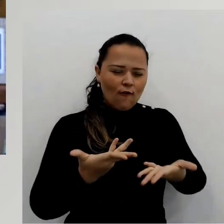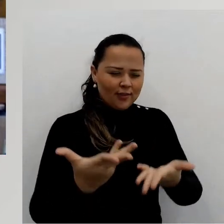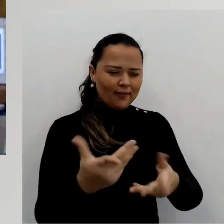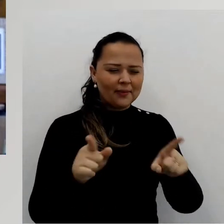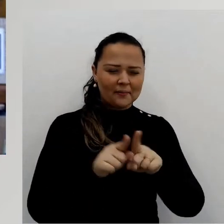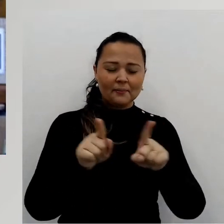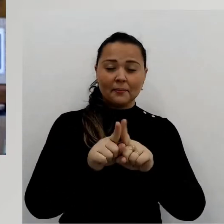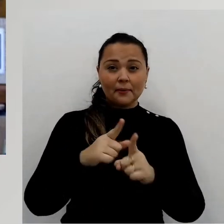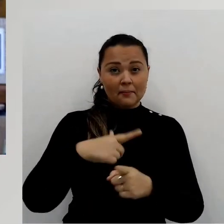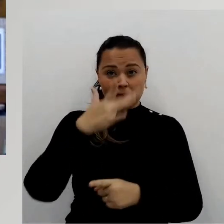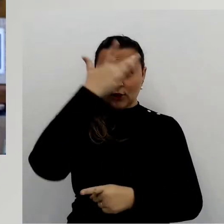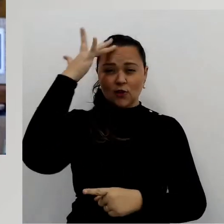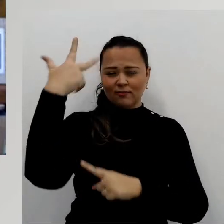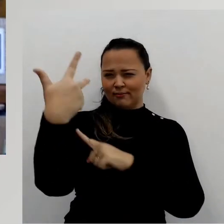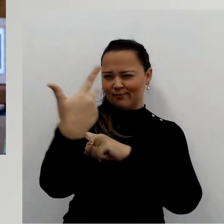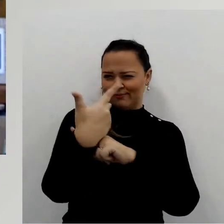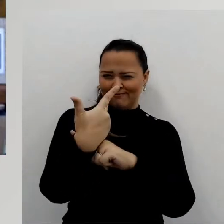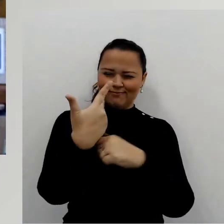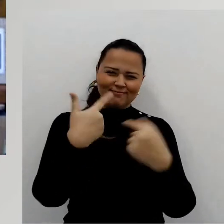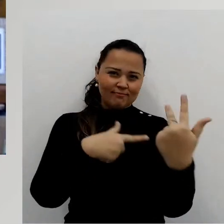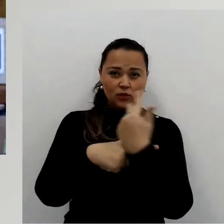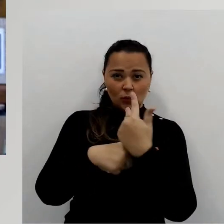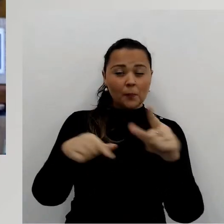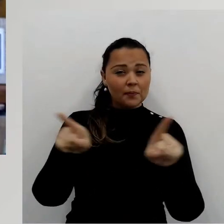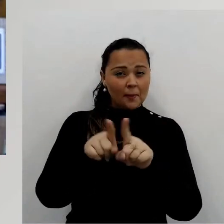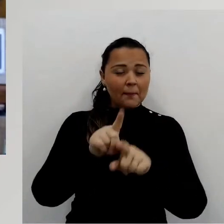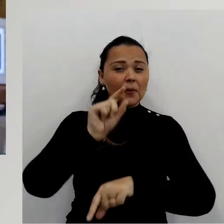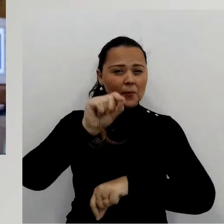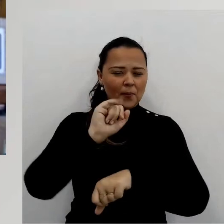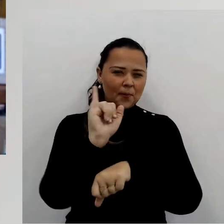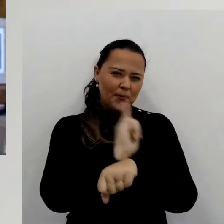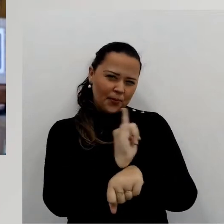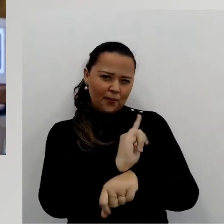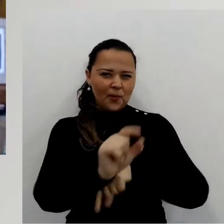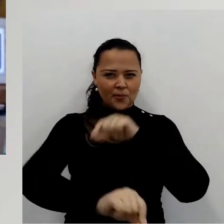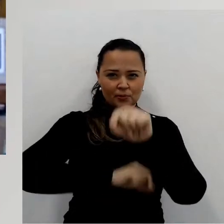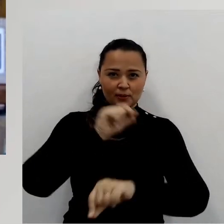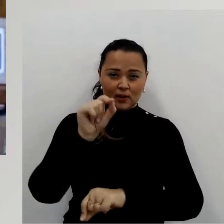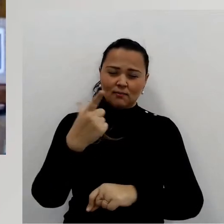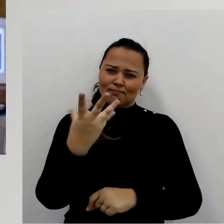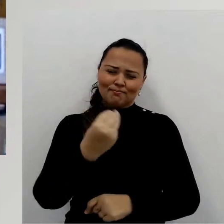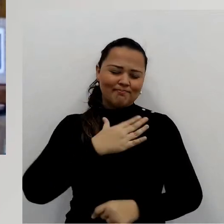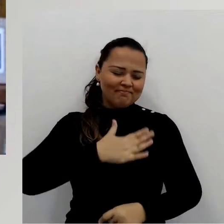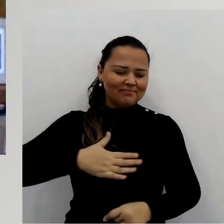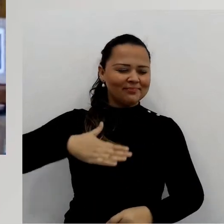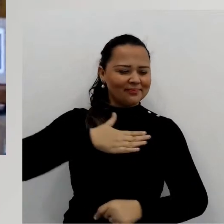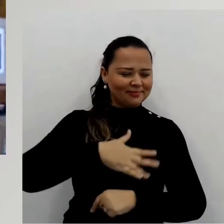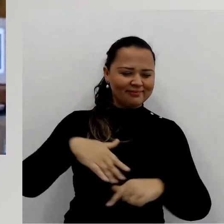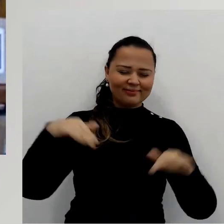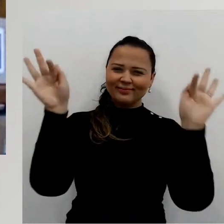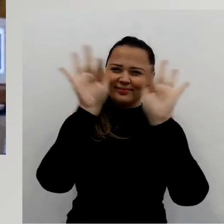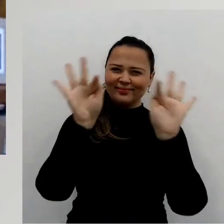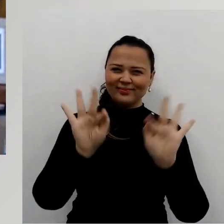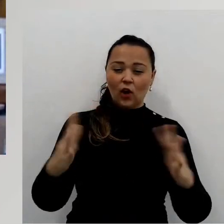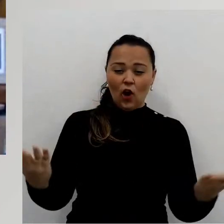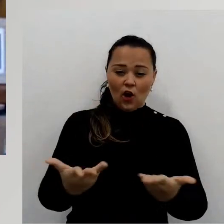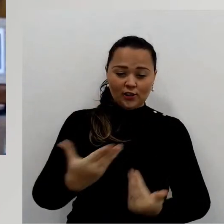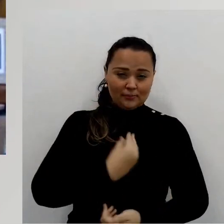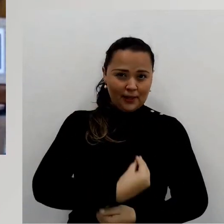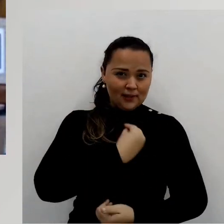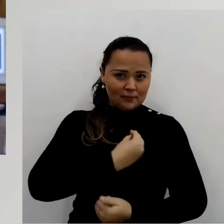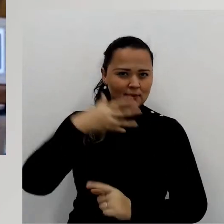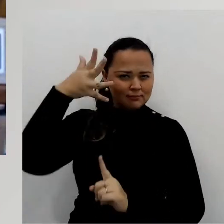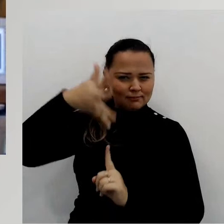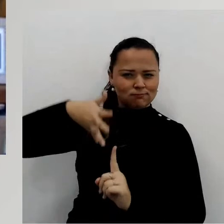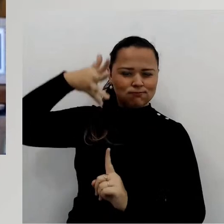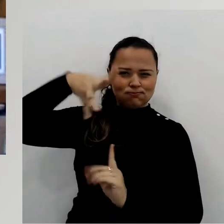and all of you watching us via YouTube. It's a great pleasure to be part of this